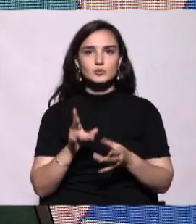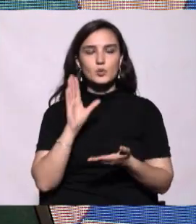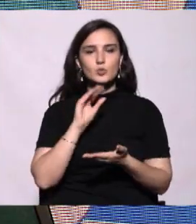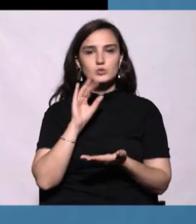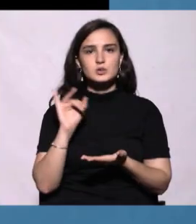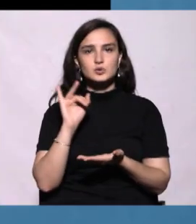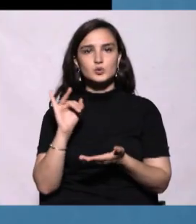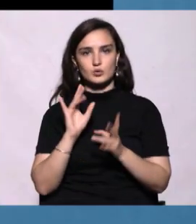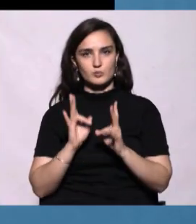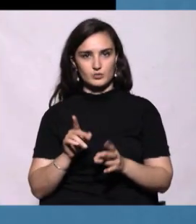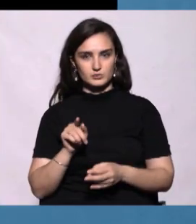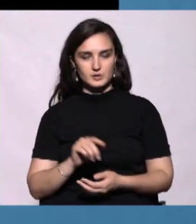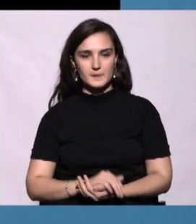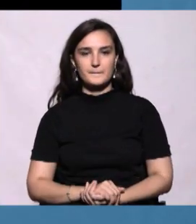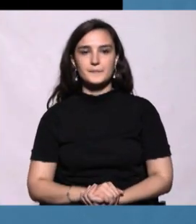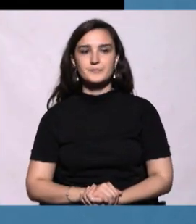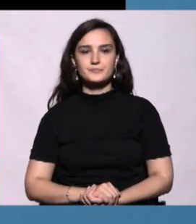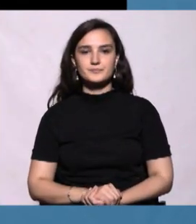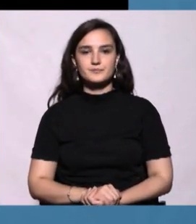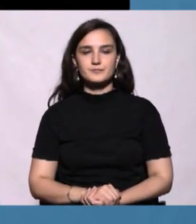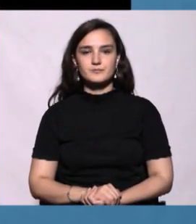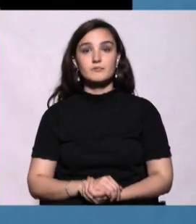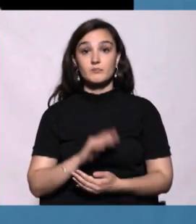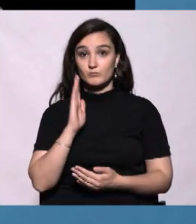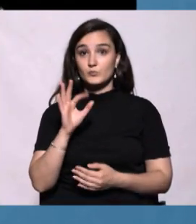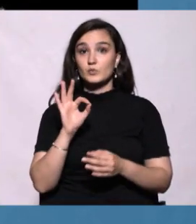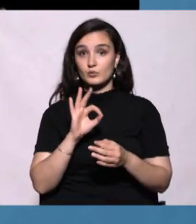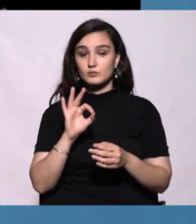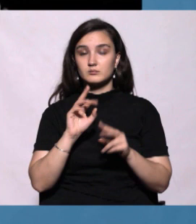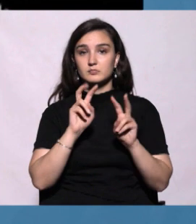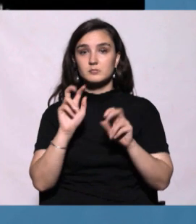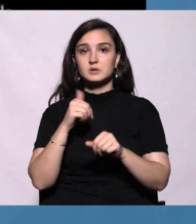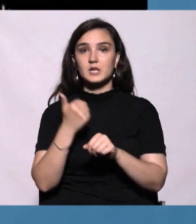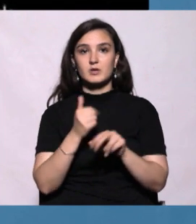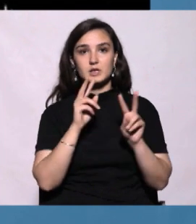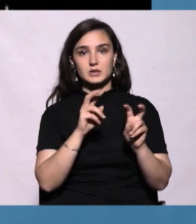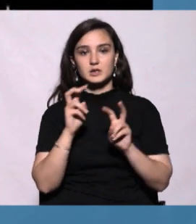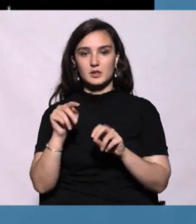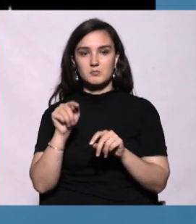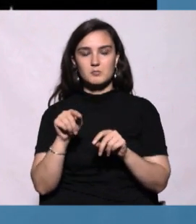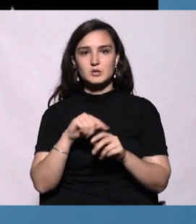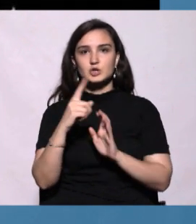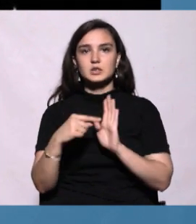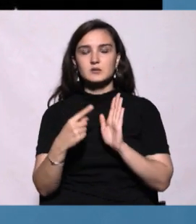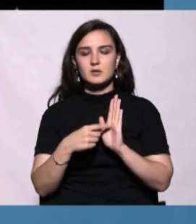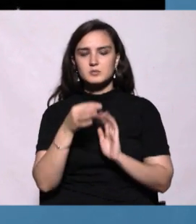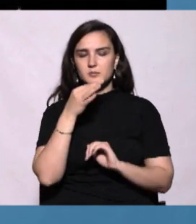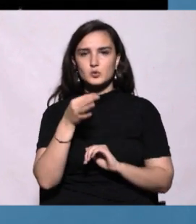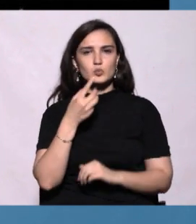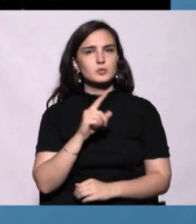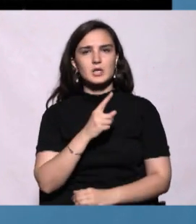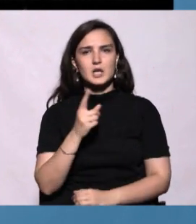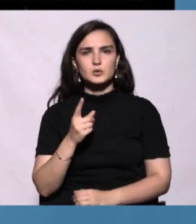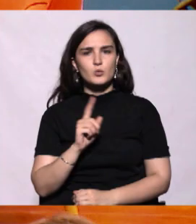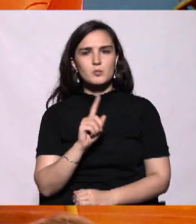of the story and the where of the story. And we will have a look at the main themes, which kind of answer the question, why? Like,